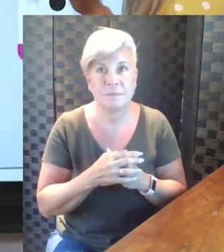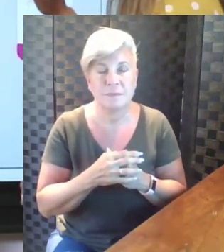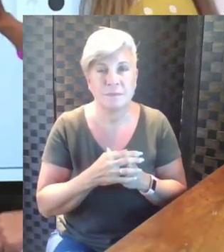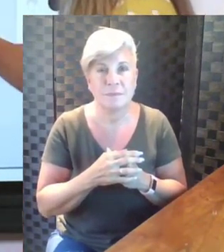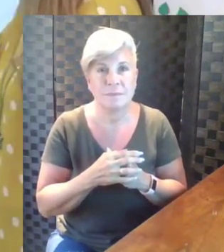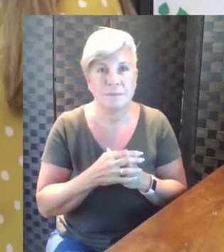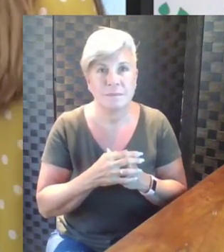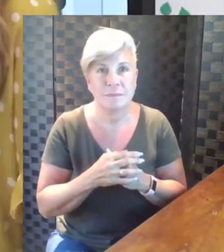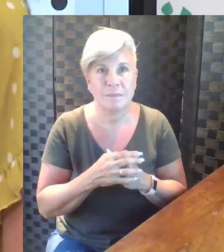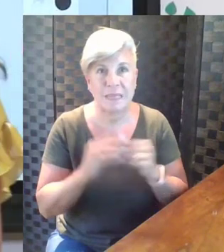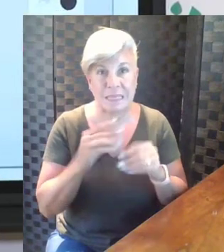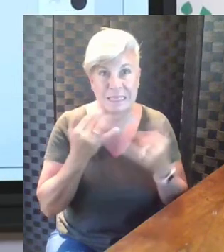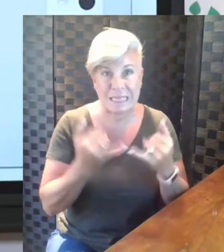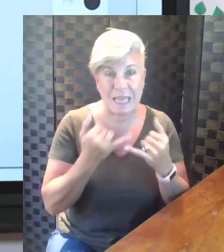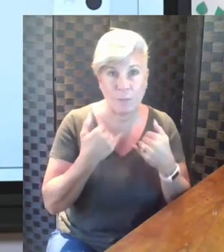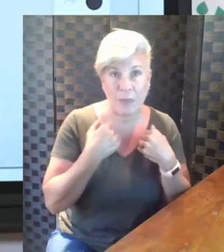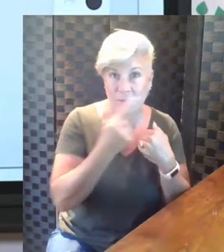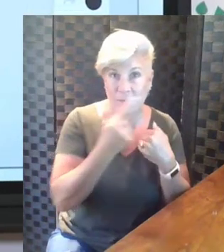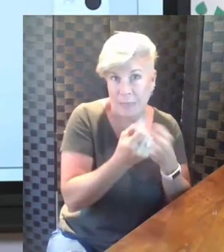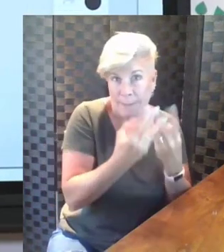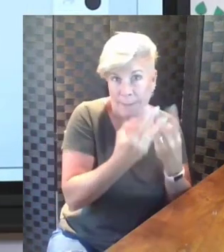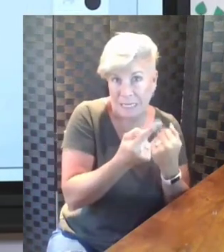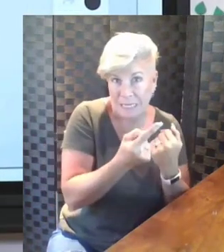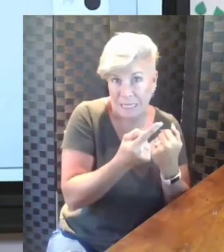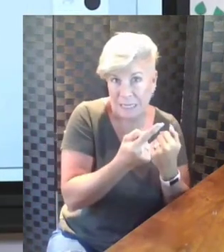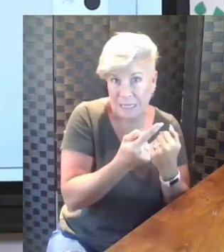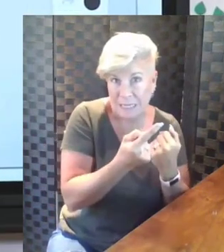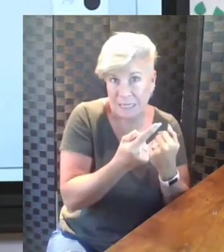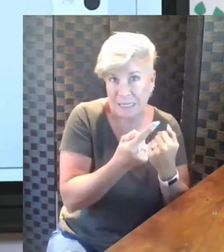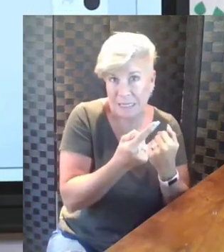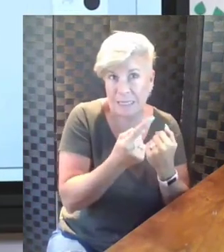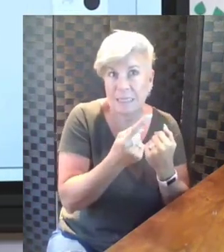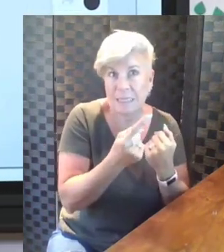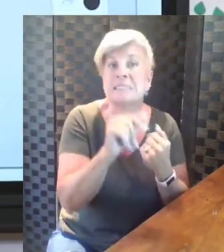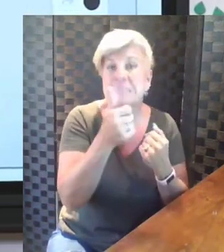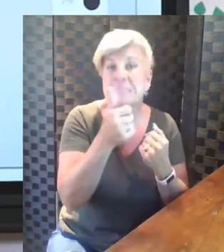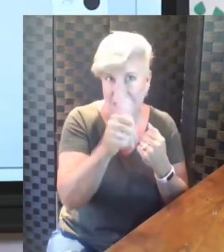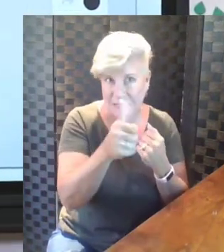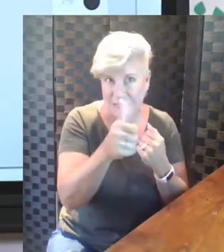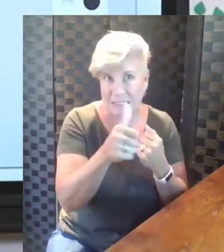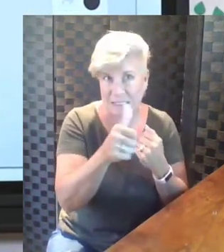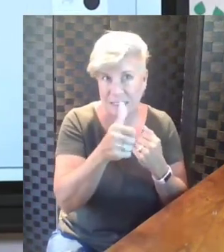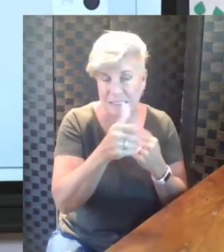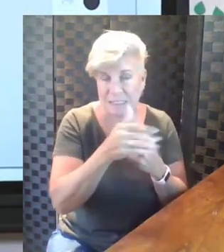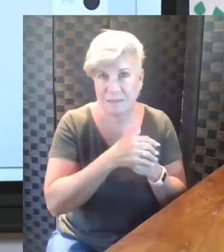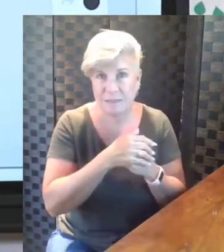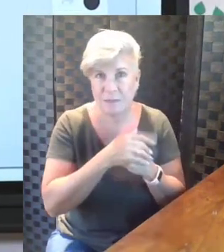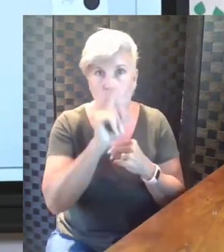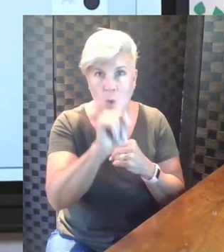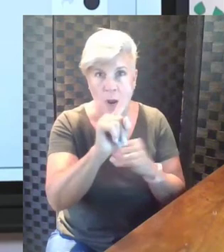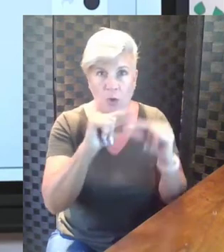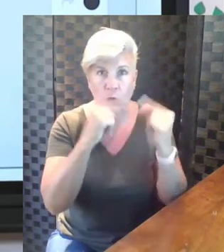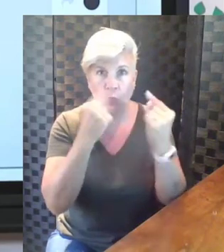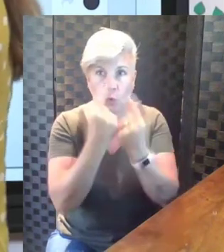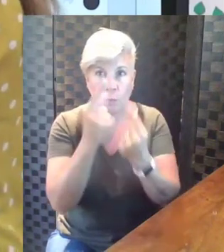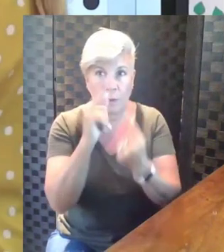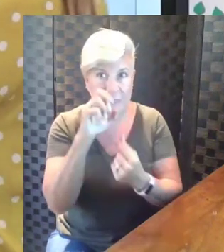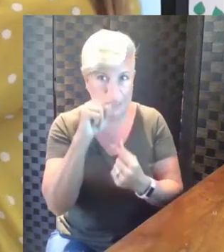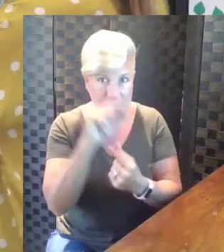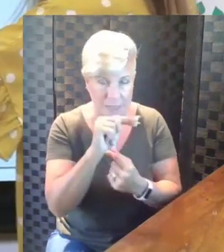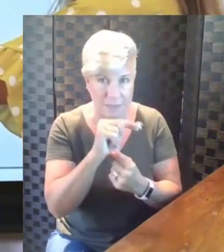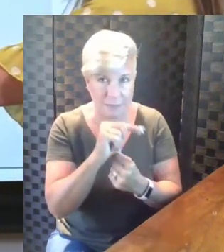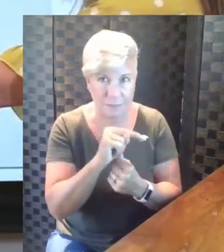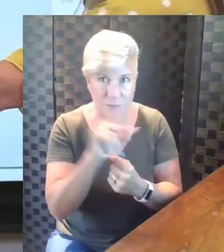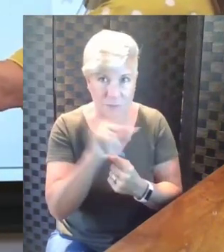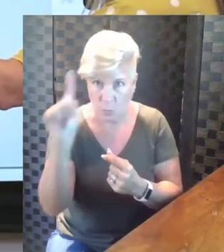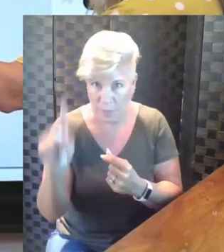Okay, this time we have how many? This is 10, but it's one group of 10. So I'm going to go ahead